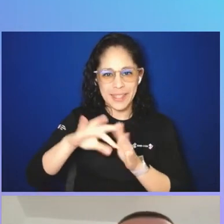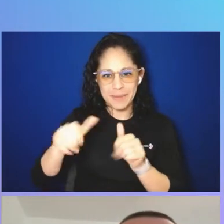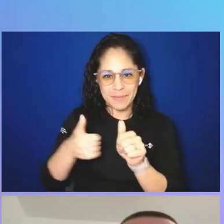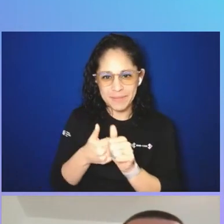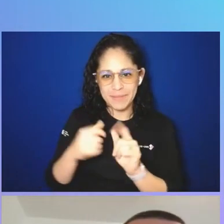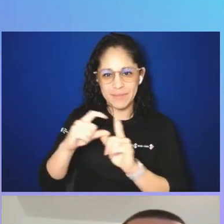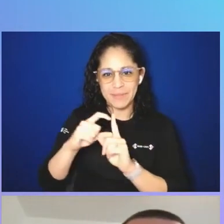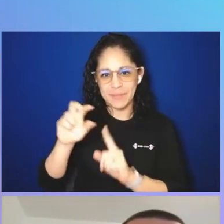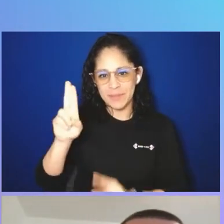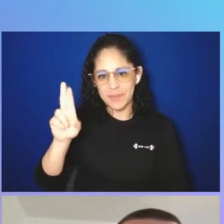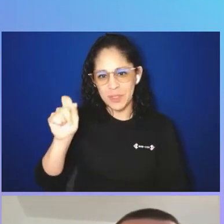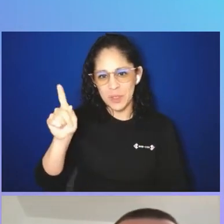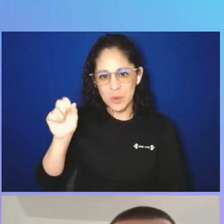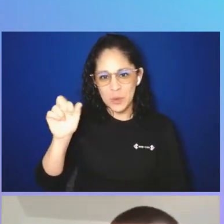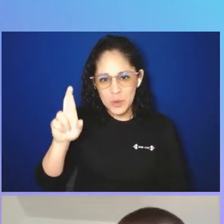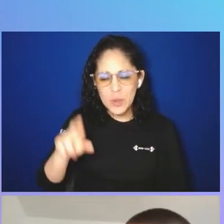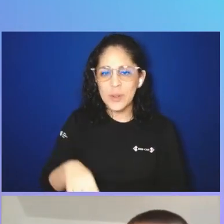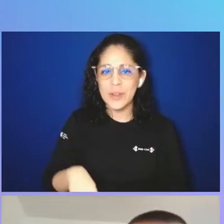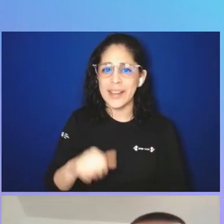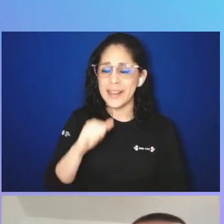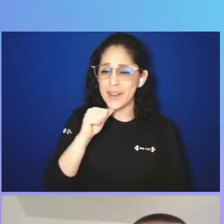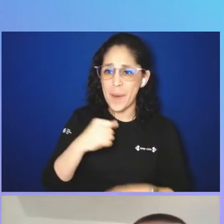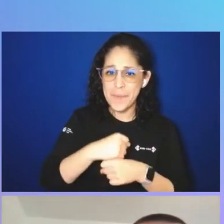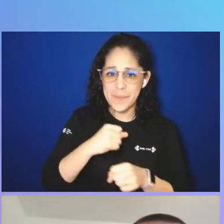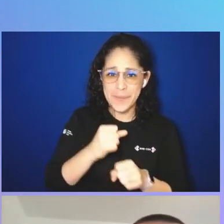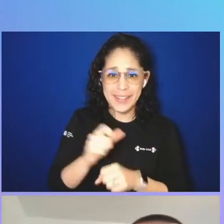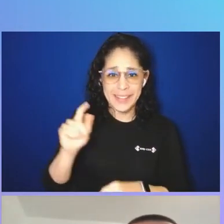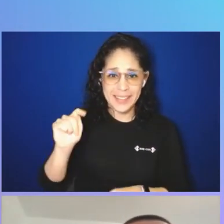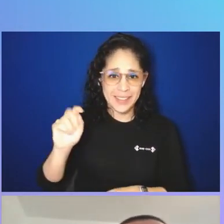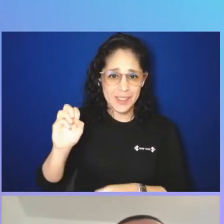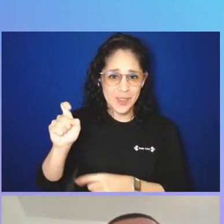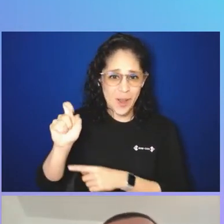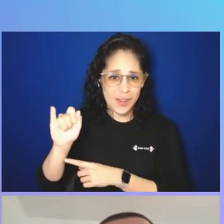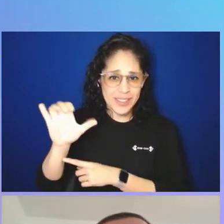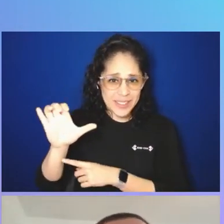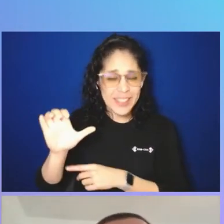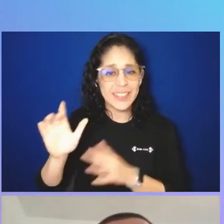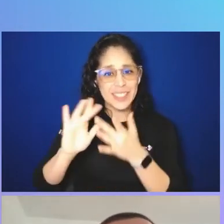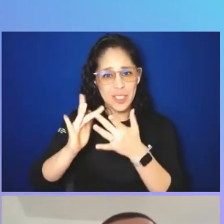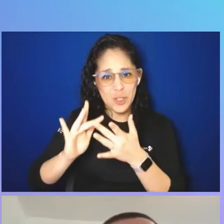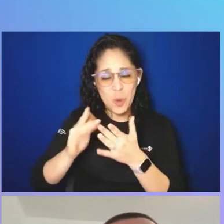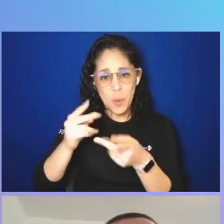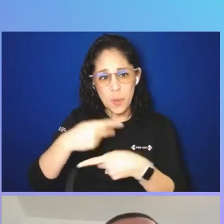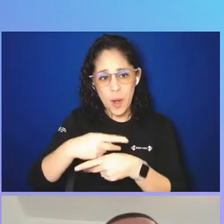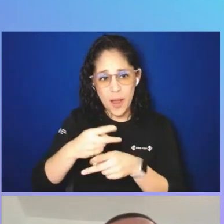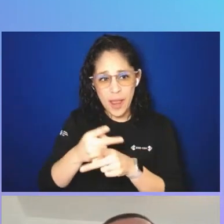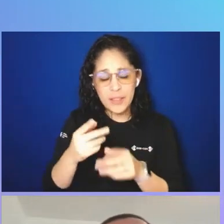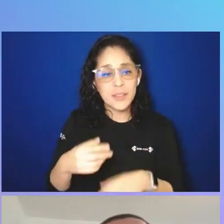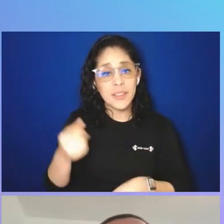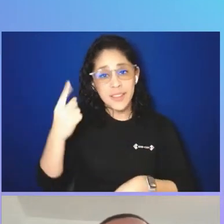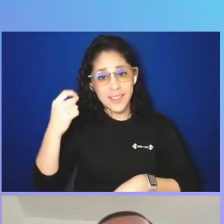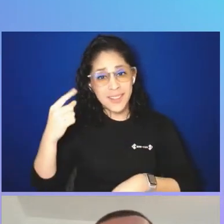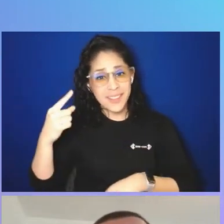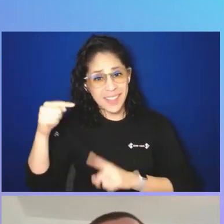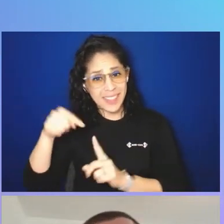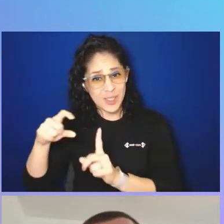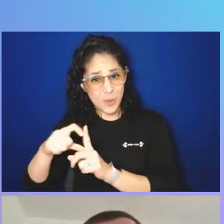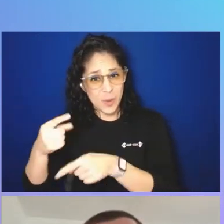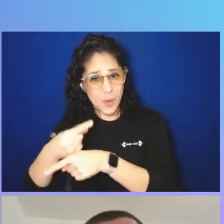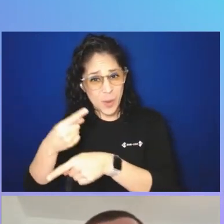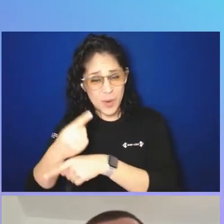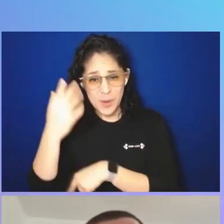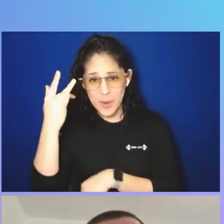making toxic or addictive digital products. The term user is appropriate because it's only through the use